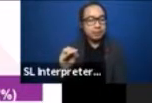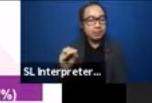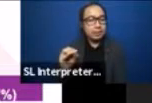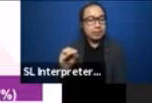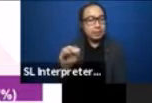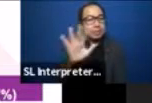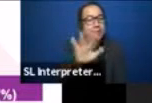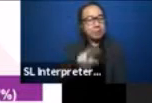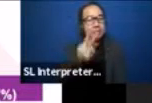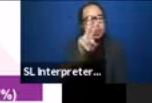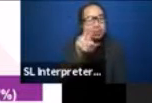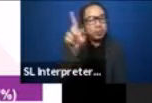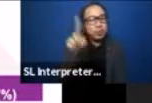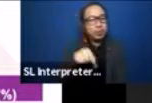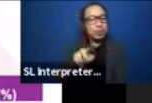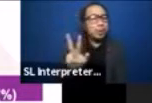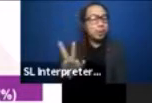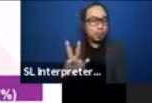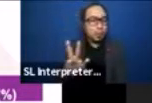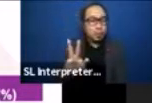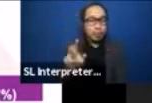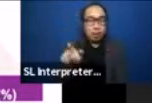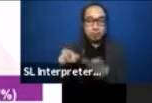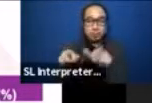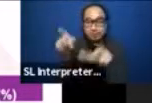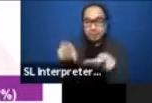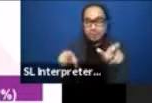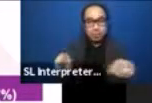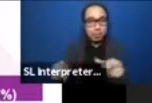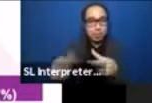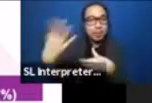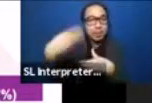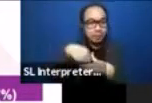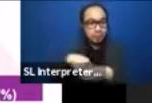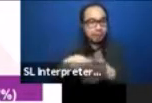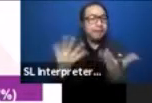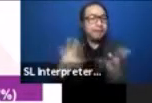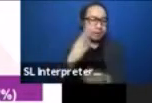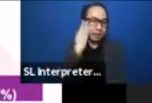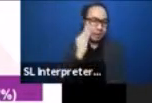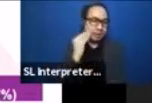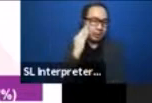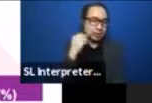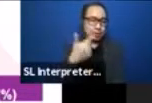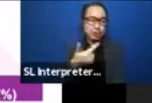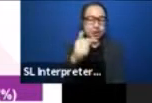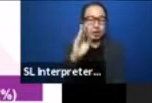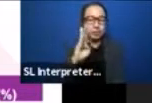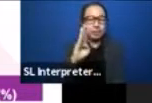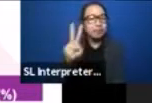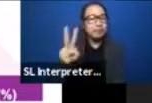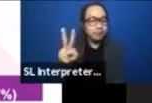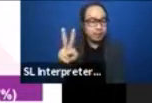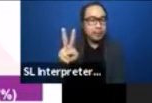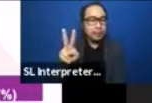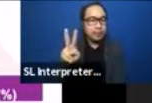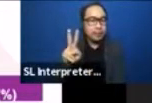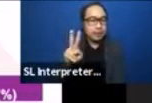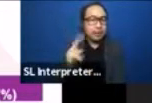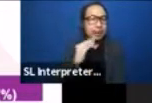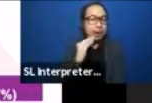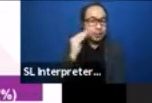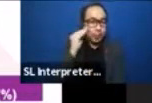60% or two-thirds of the participants has experienced with GBV in their lifetime, of whom you can see